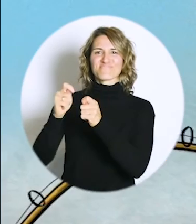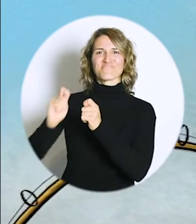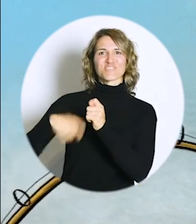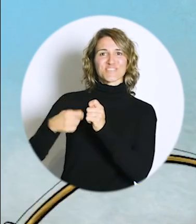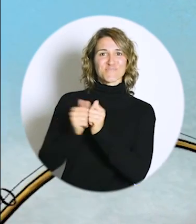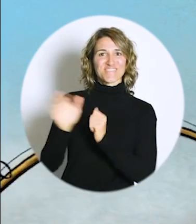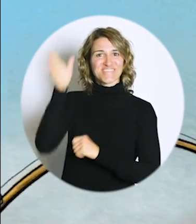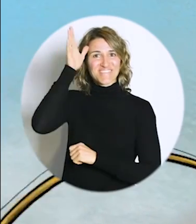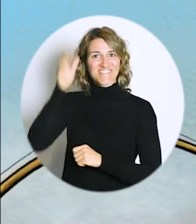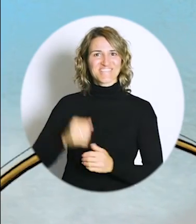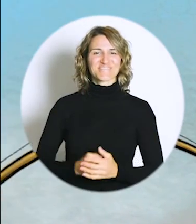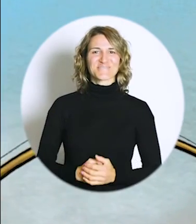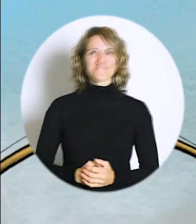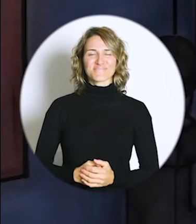dad.